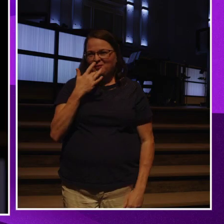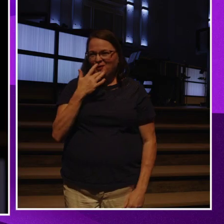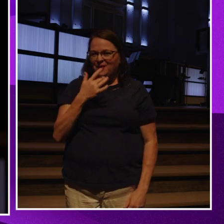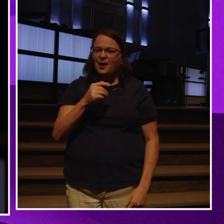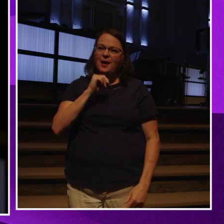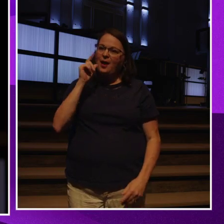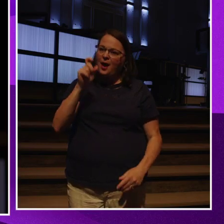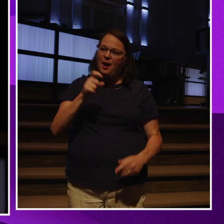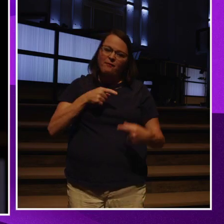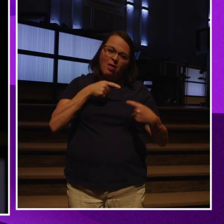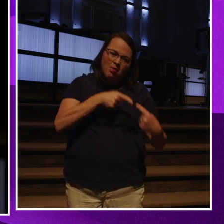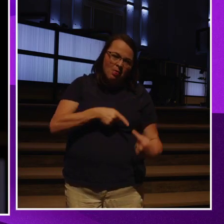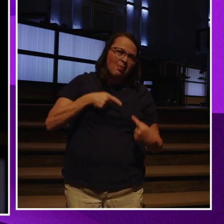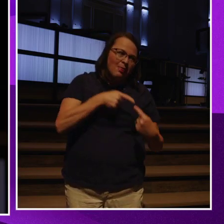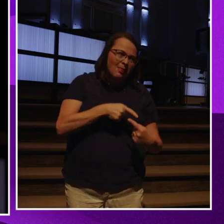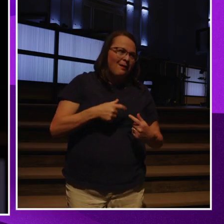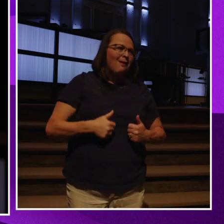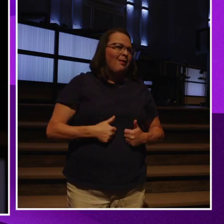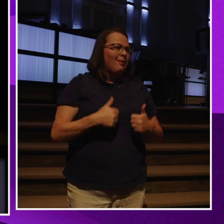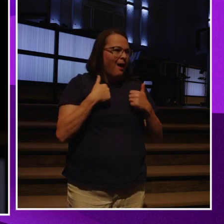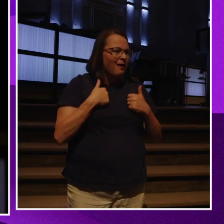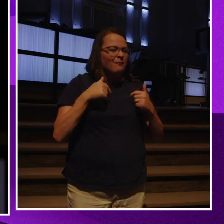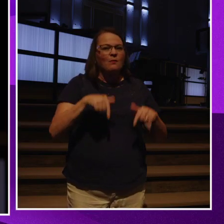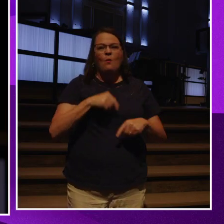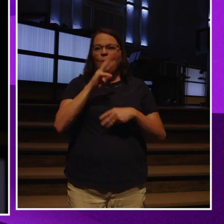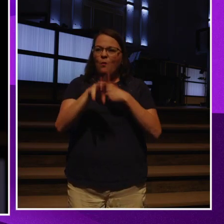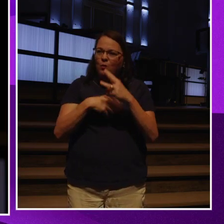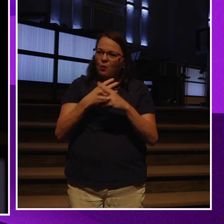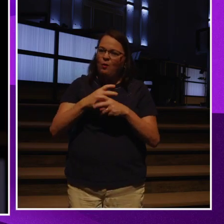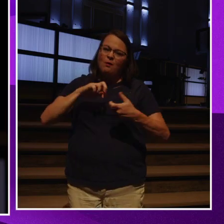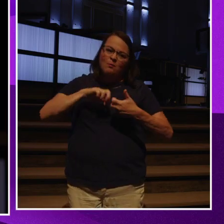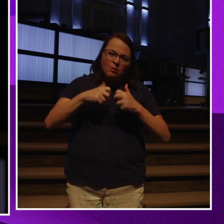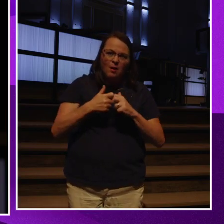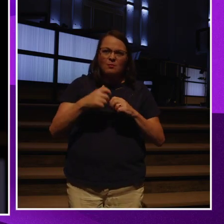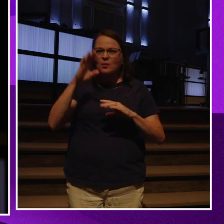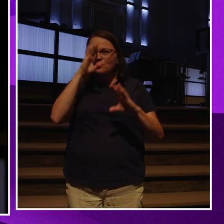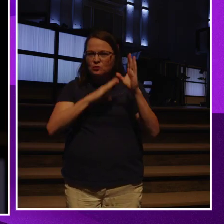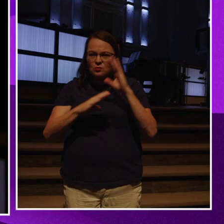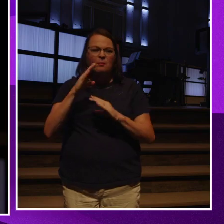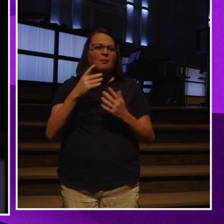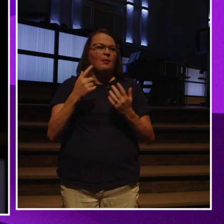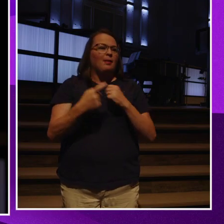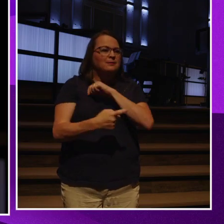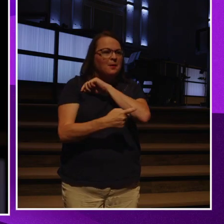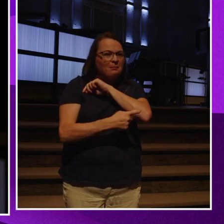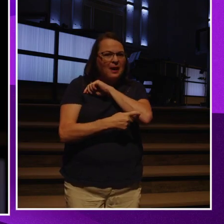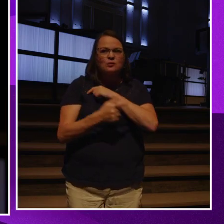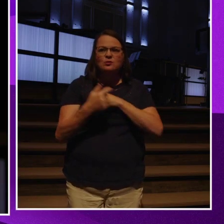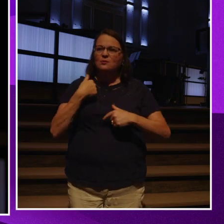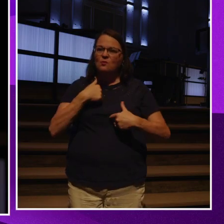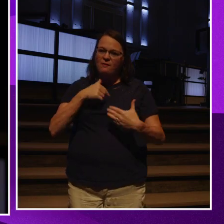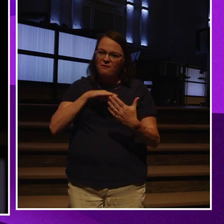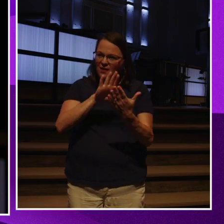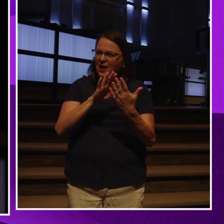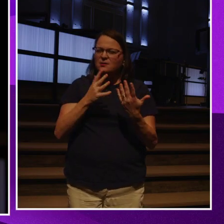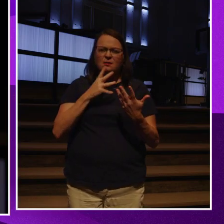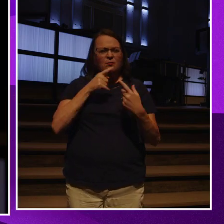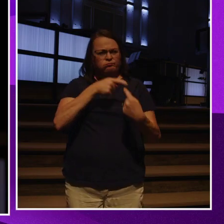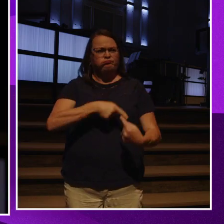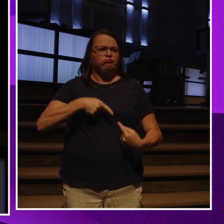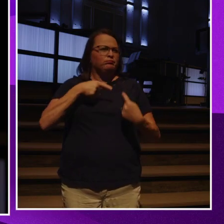the heartaches of this life, the troubles of this world, the temptations that we face, any of the